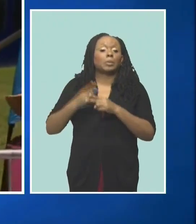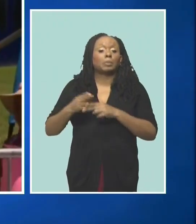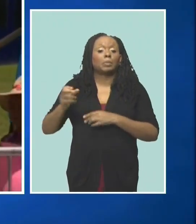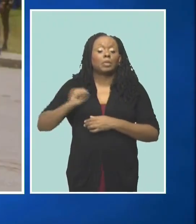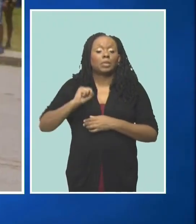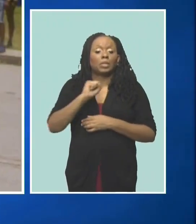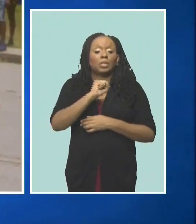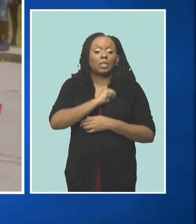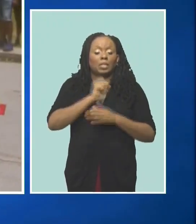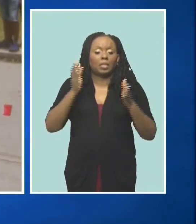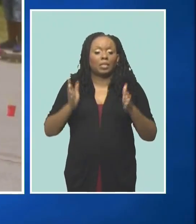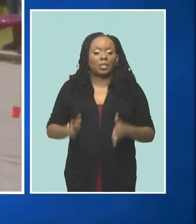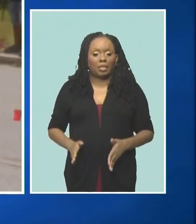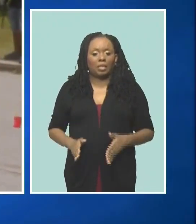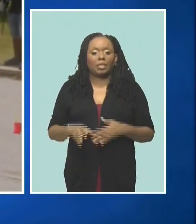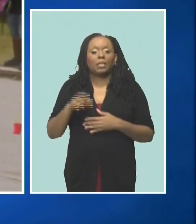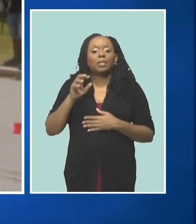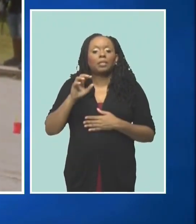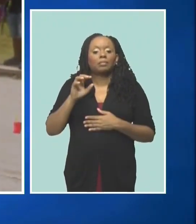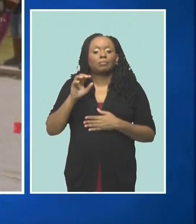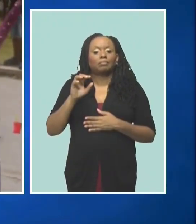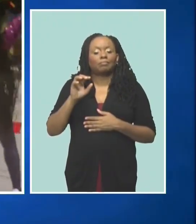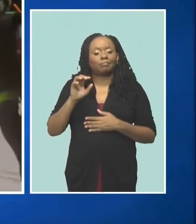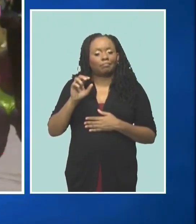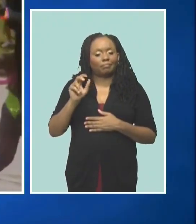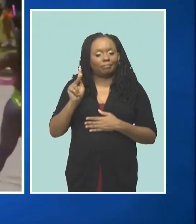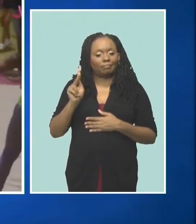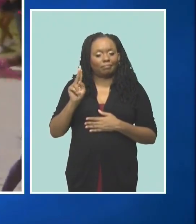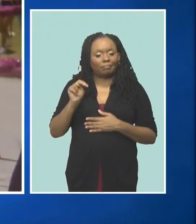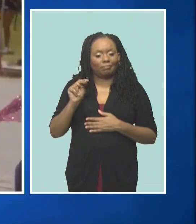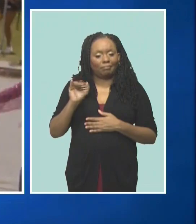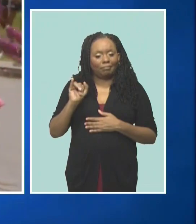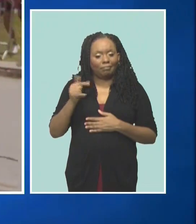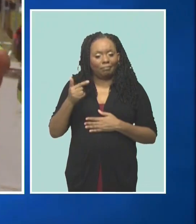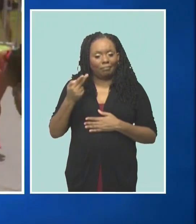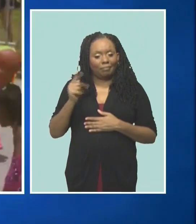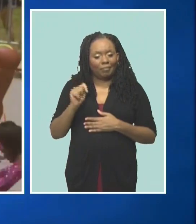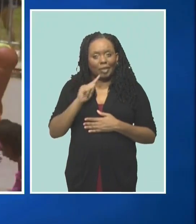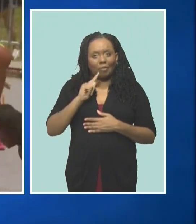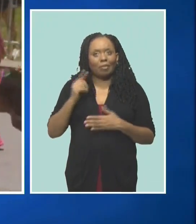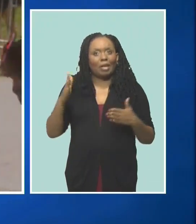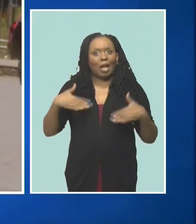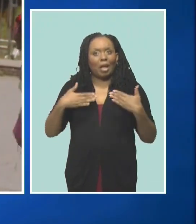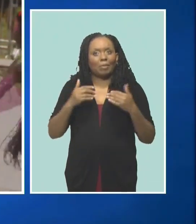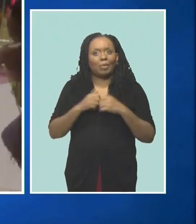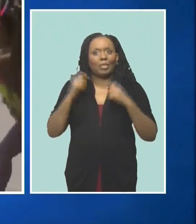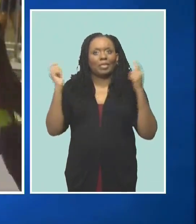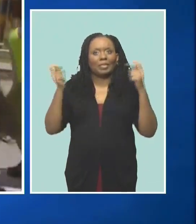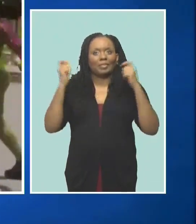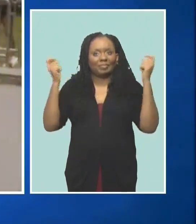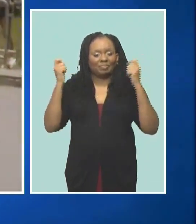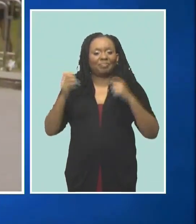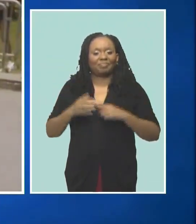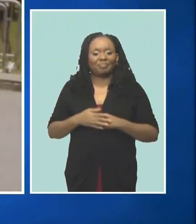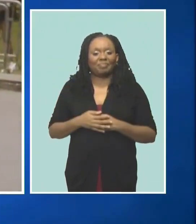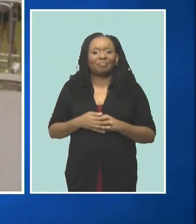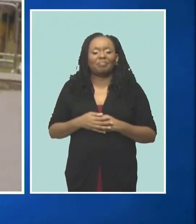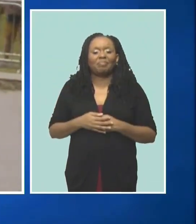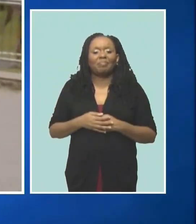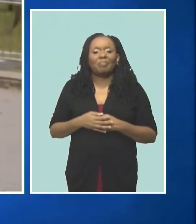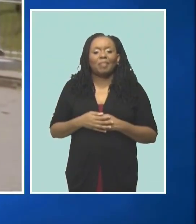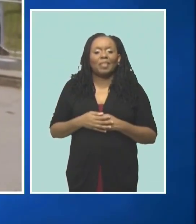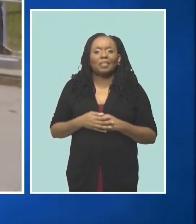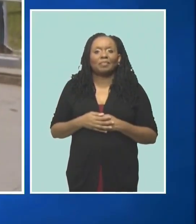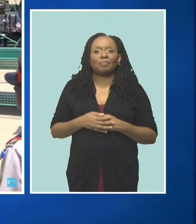Dr. Chantal Munro-Knight, was happy with the climax of the festival's golden anniversary. Well, I think for the most part we've had some really, really